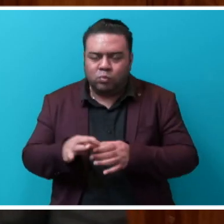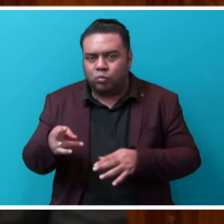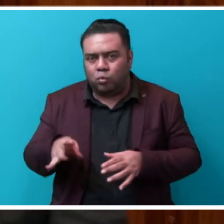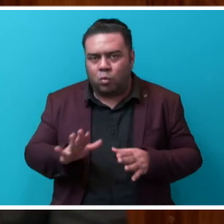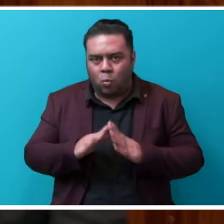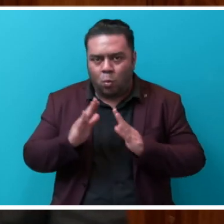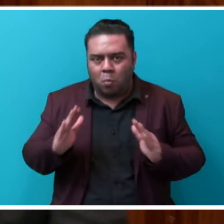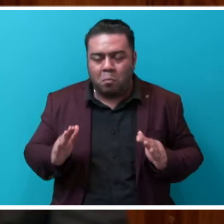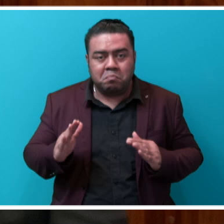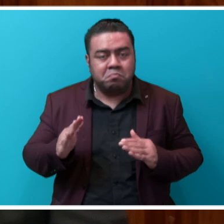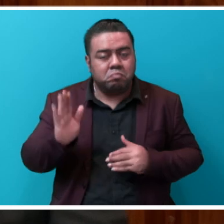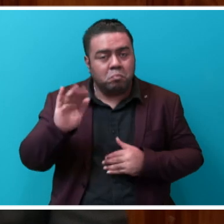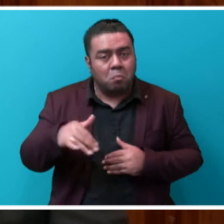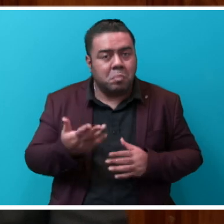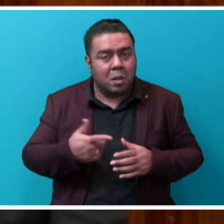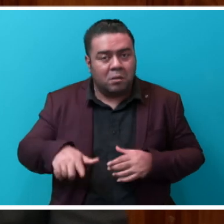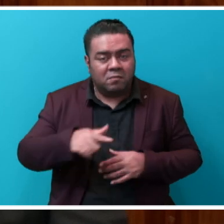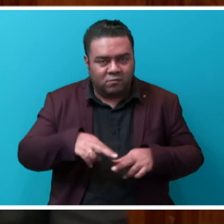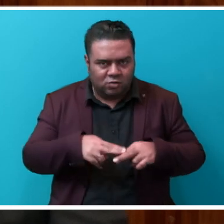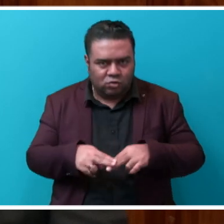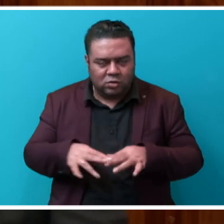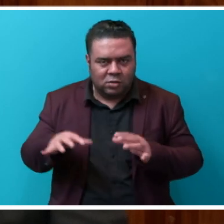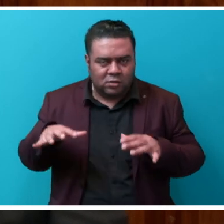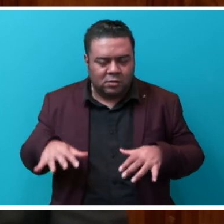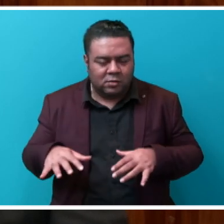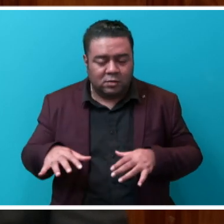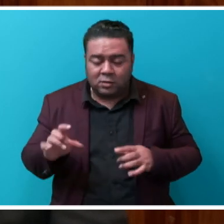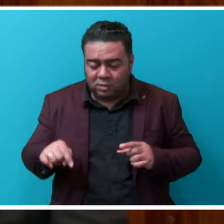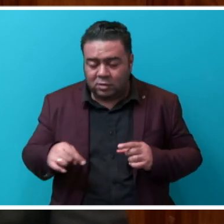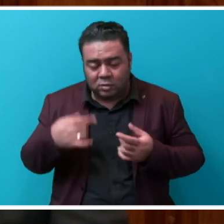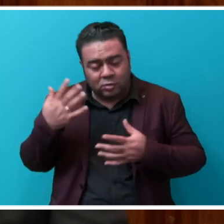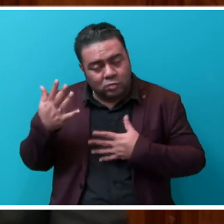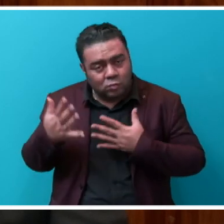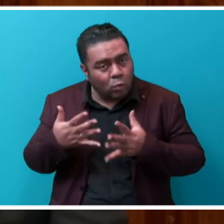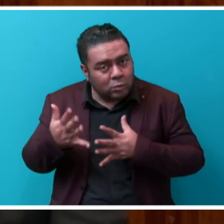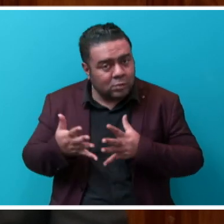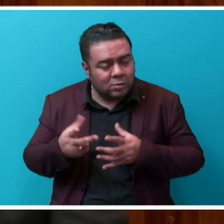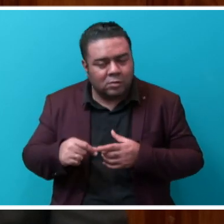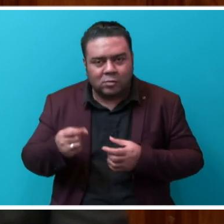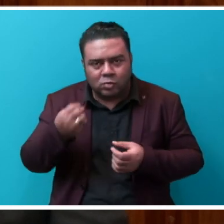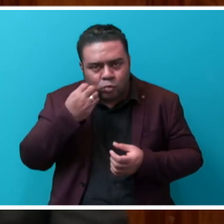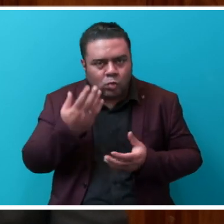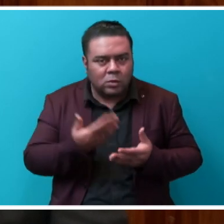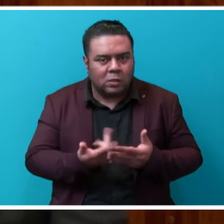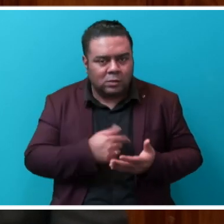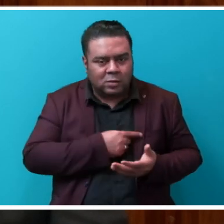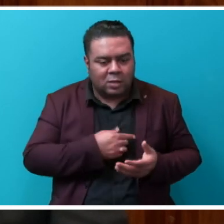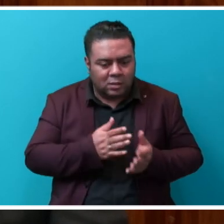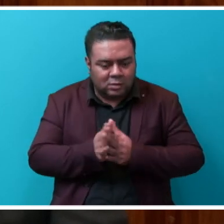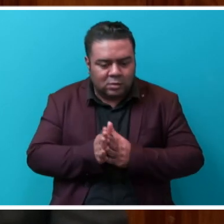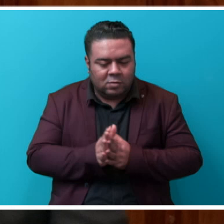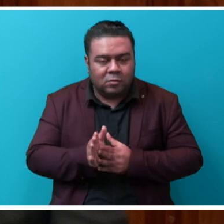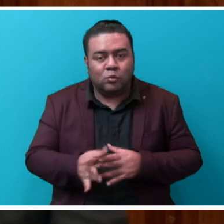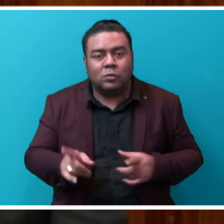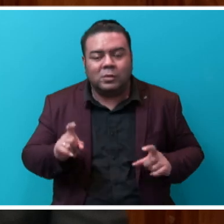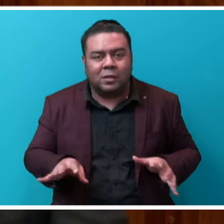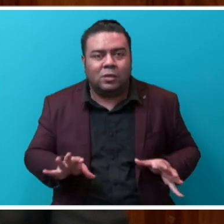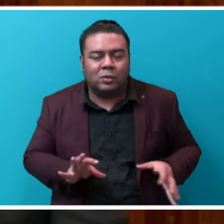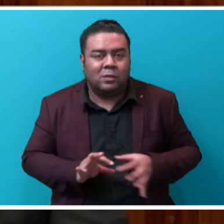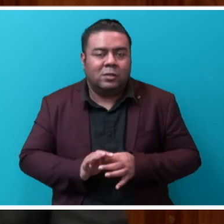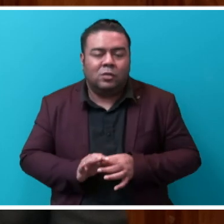homeland. These stories, Honorable Speaker, highlight the deep desire of our diaspora to stay connected to our